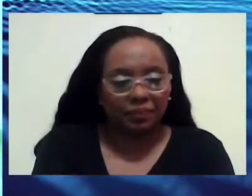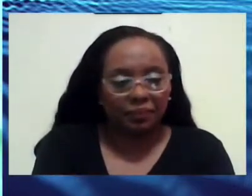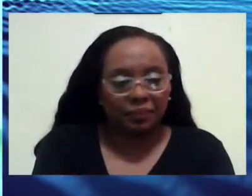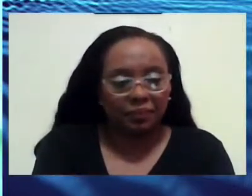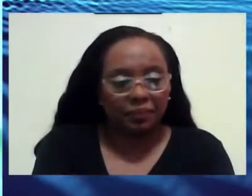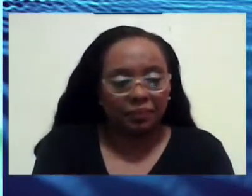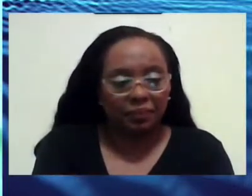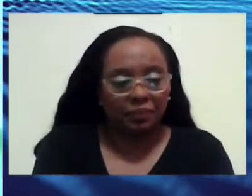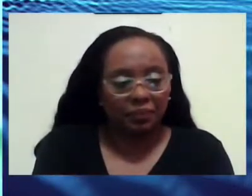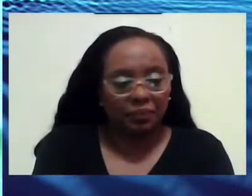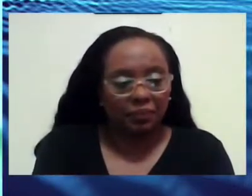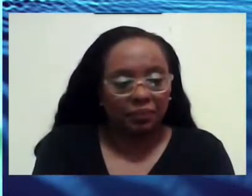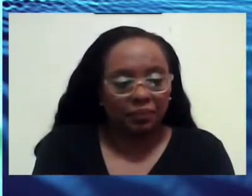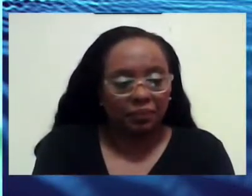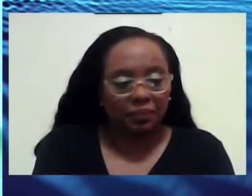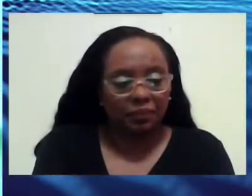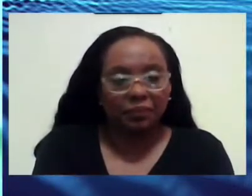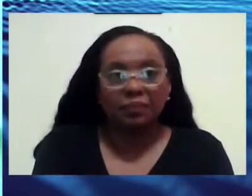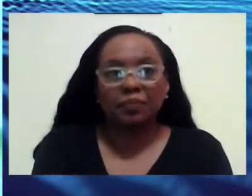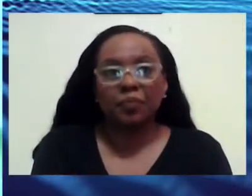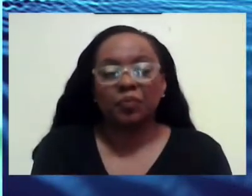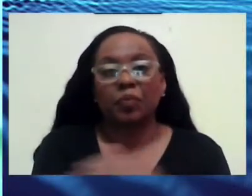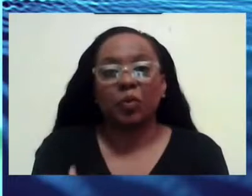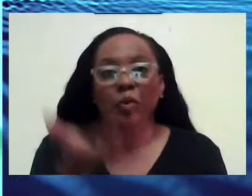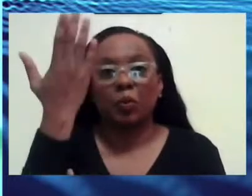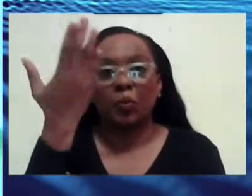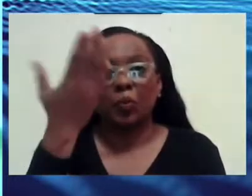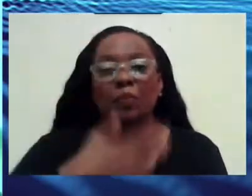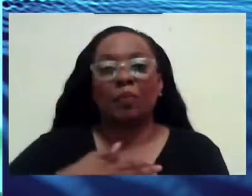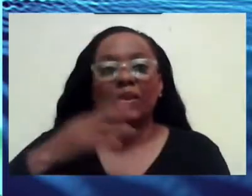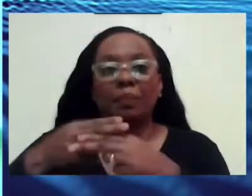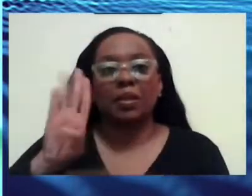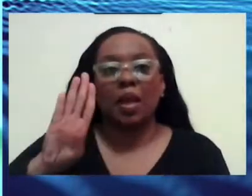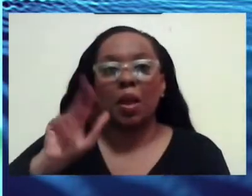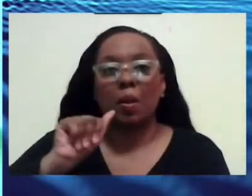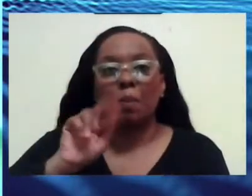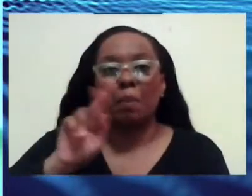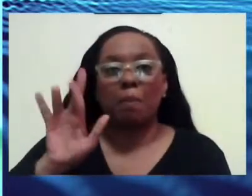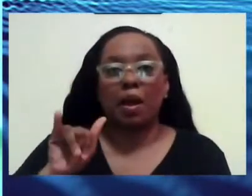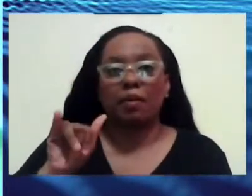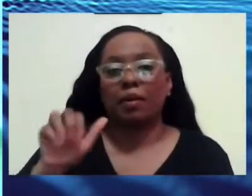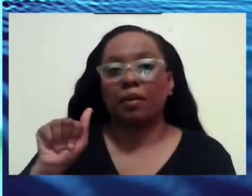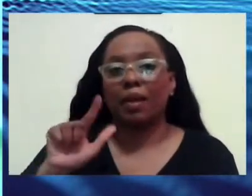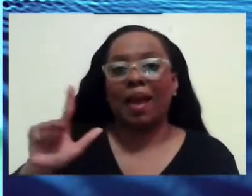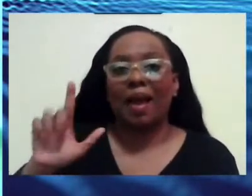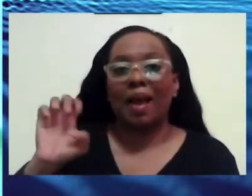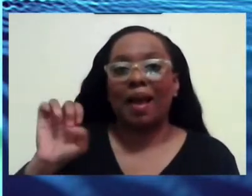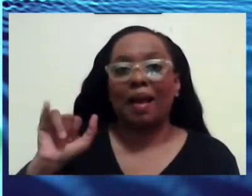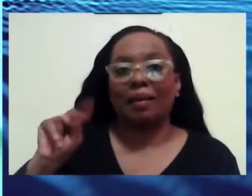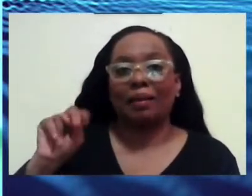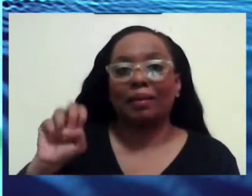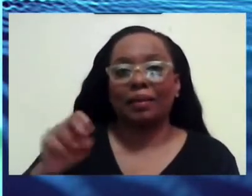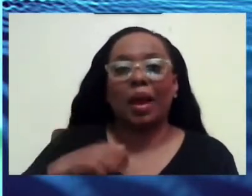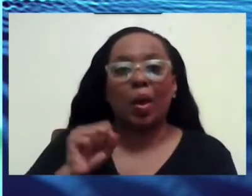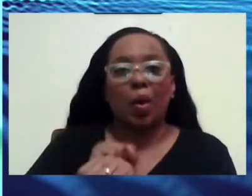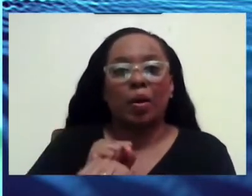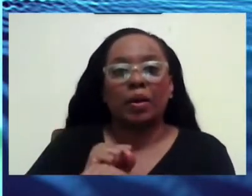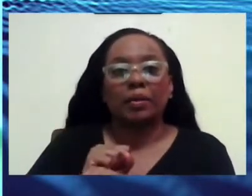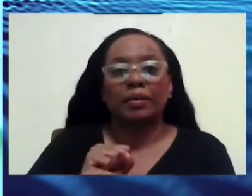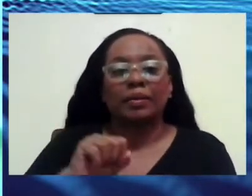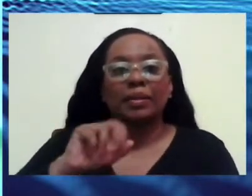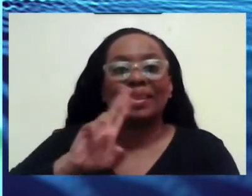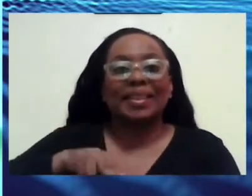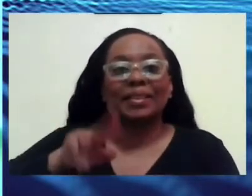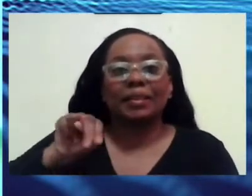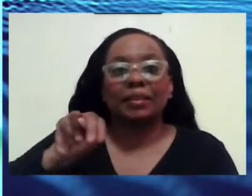Good morning, Minister. Barry Allen from The Nation newspaper. Going back to what you said earlier, what you guys are